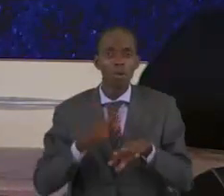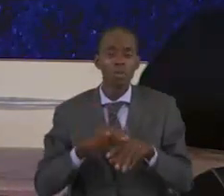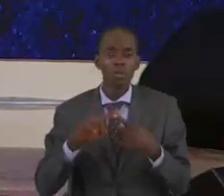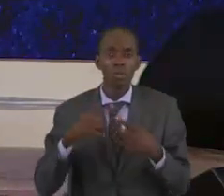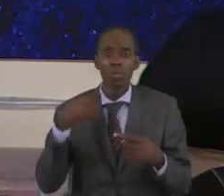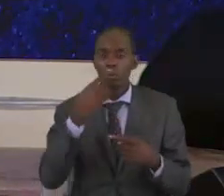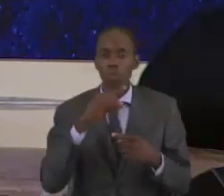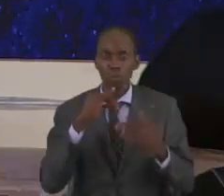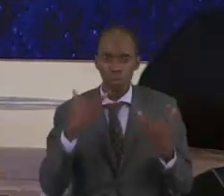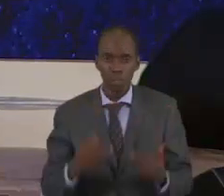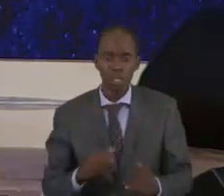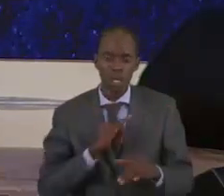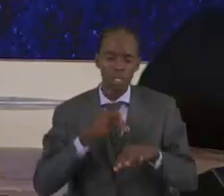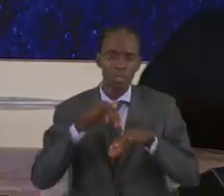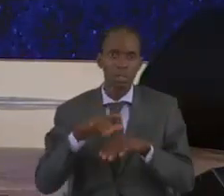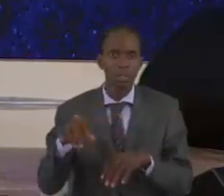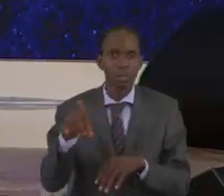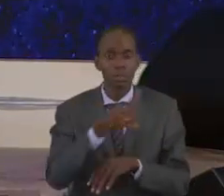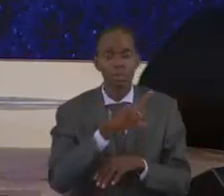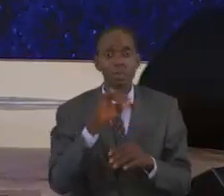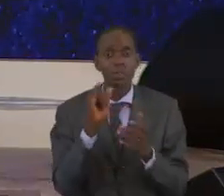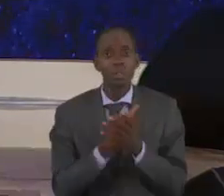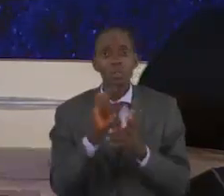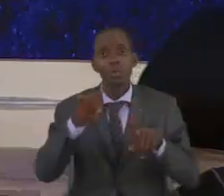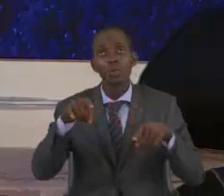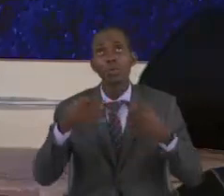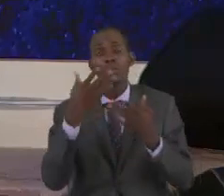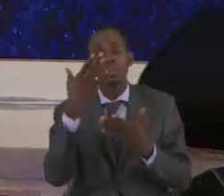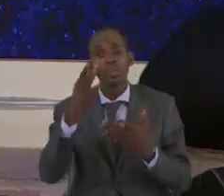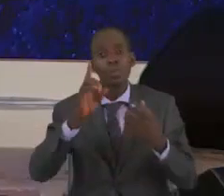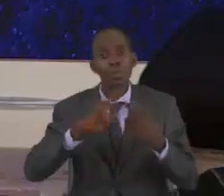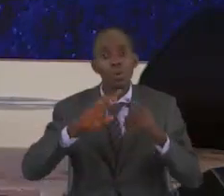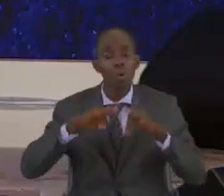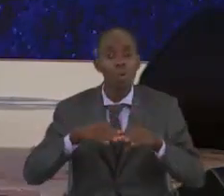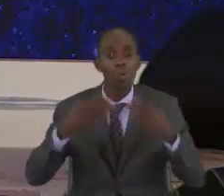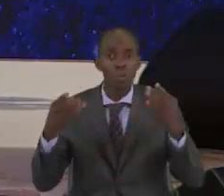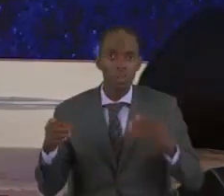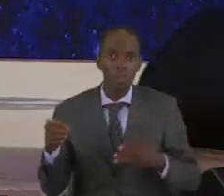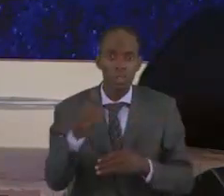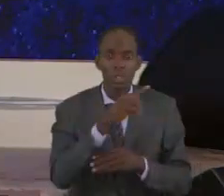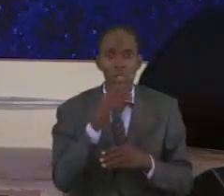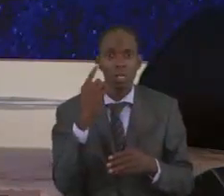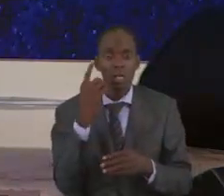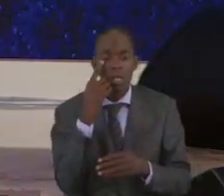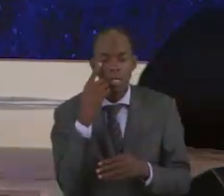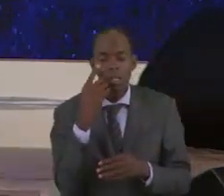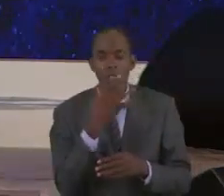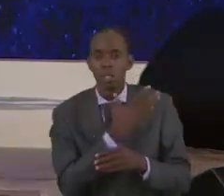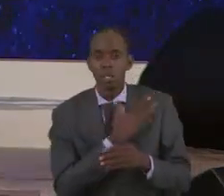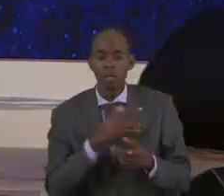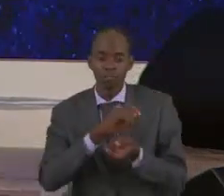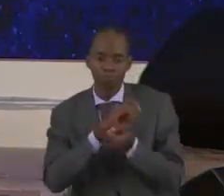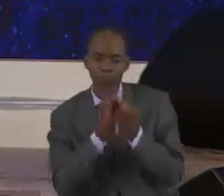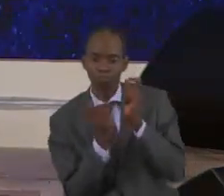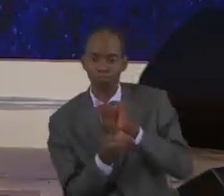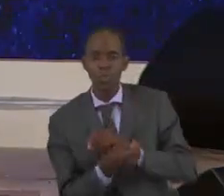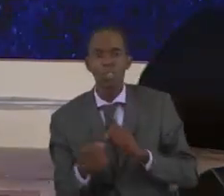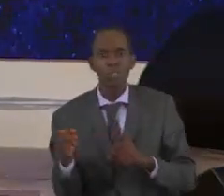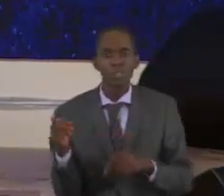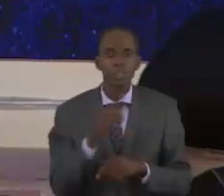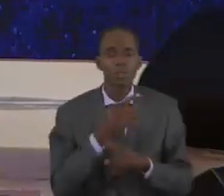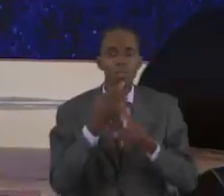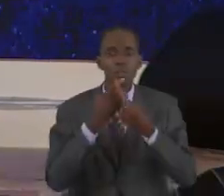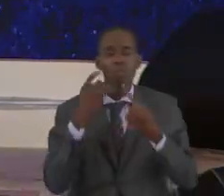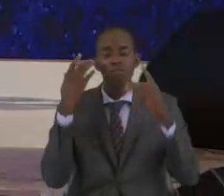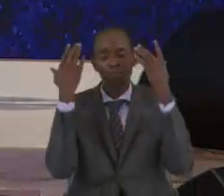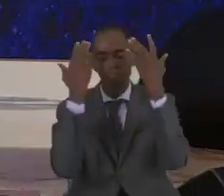thee. Verse 18, you are to go there to open their eyes and to turn them from